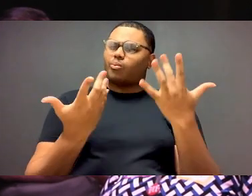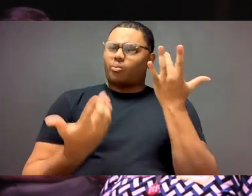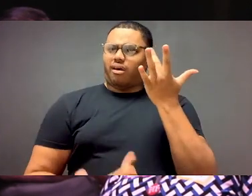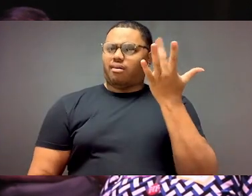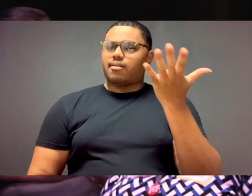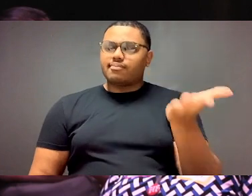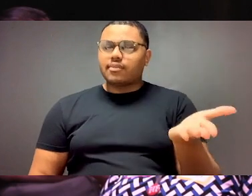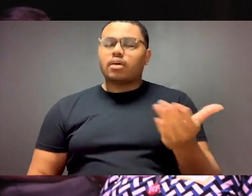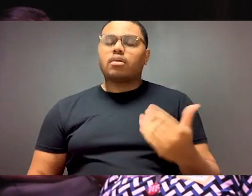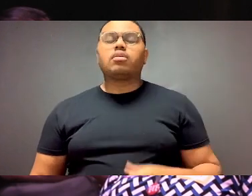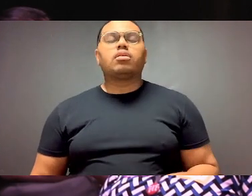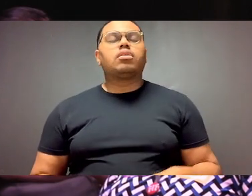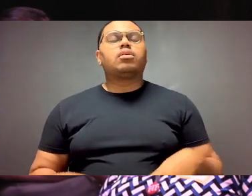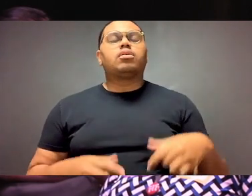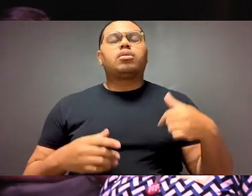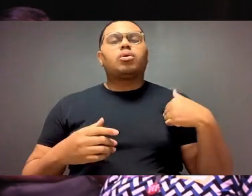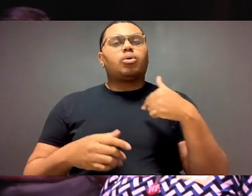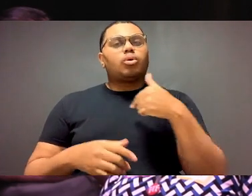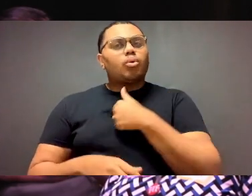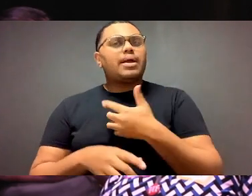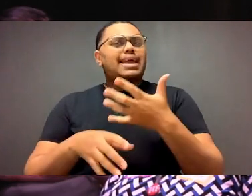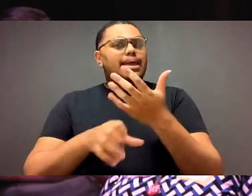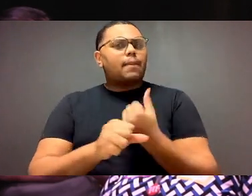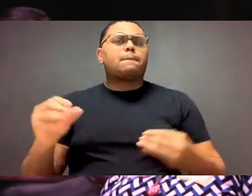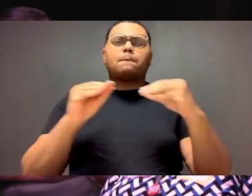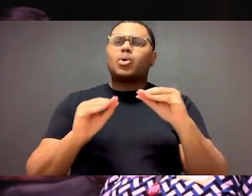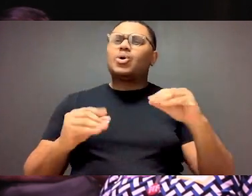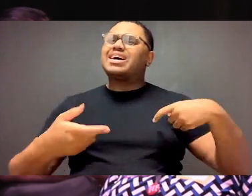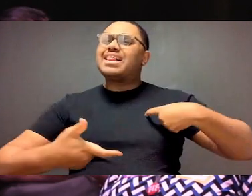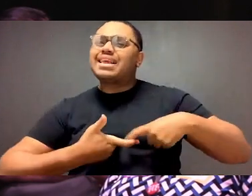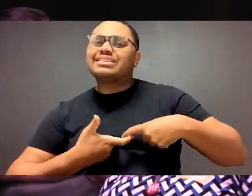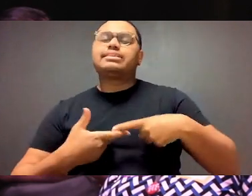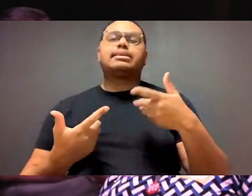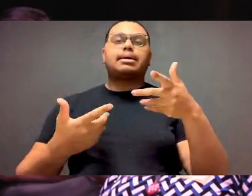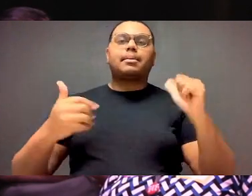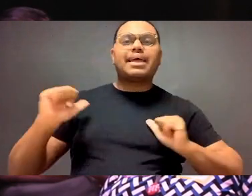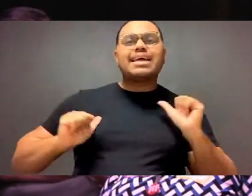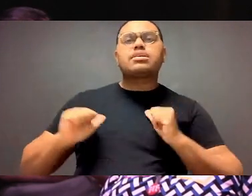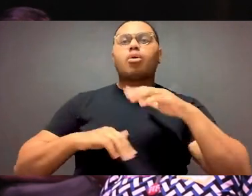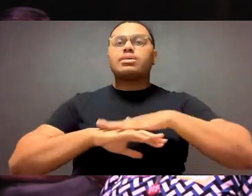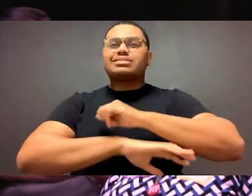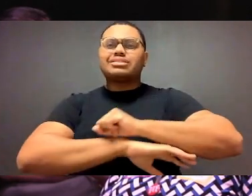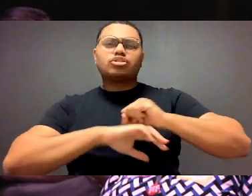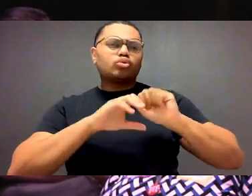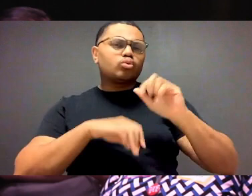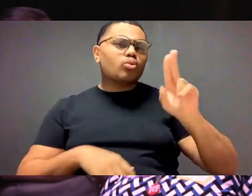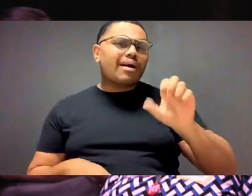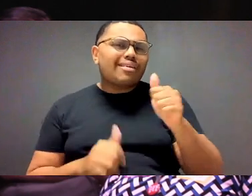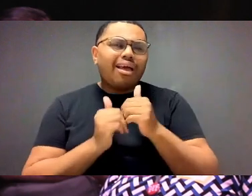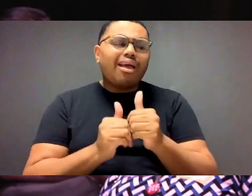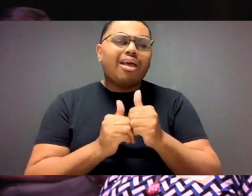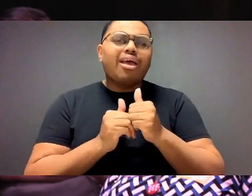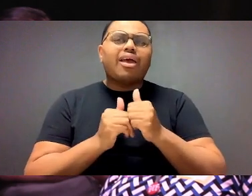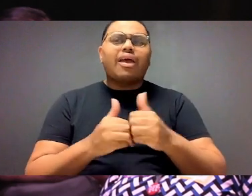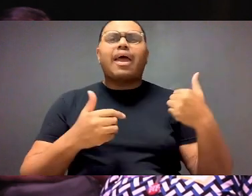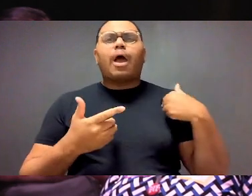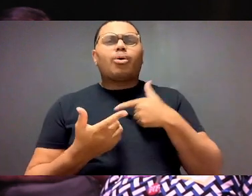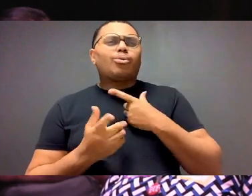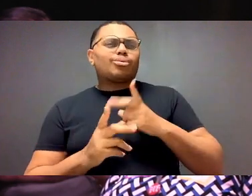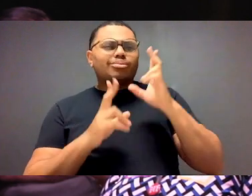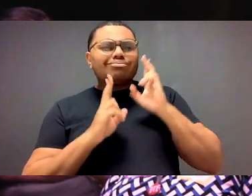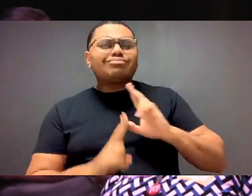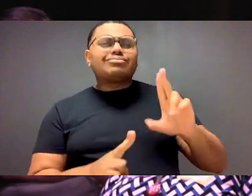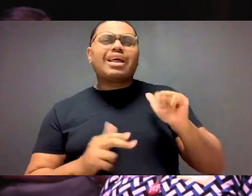Latinx plays on stages in the United States? How do we honor teatros and their leaders? How do we work together